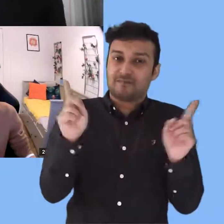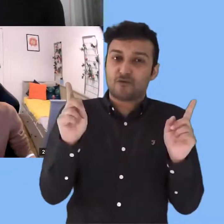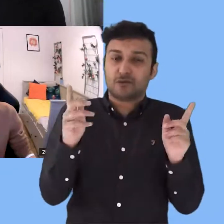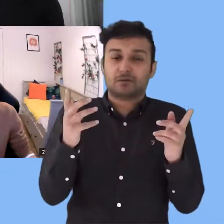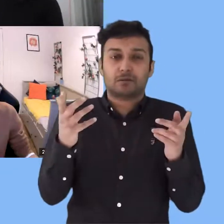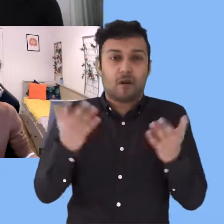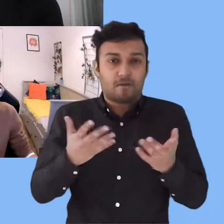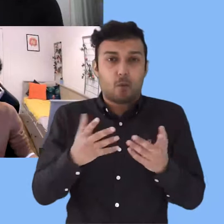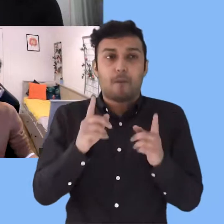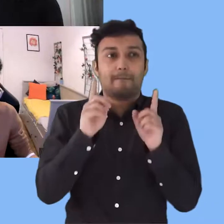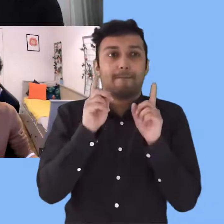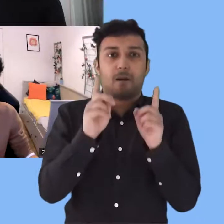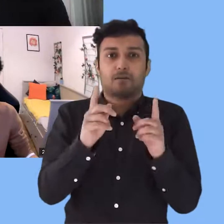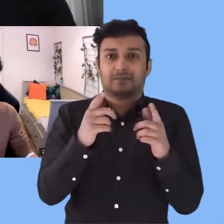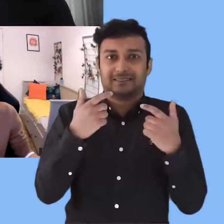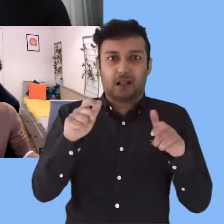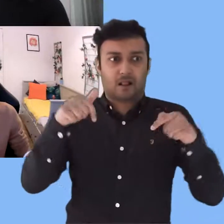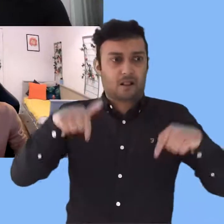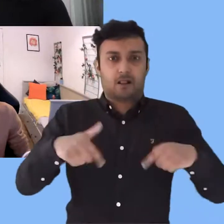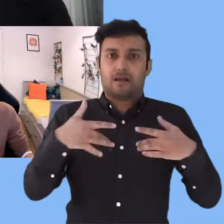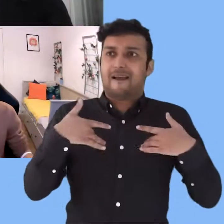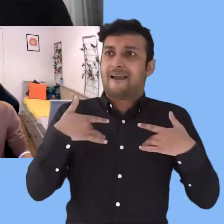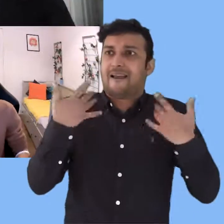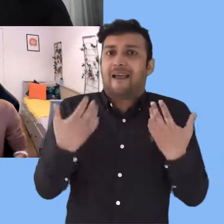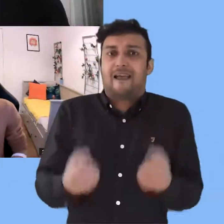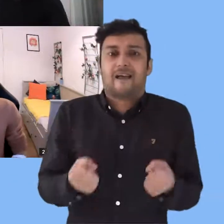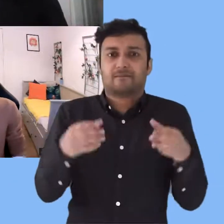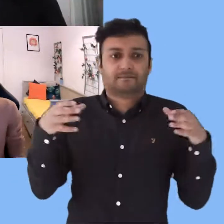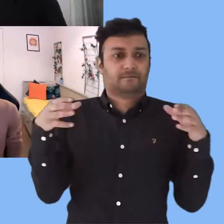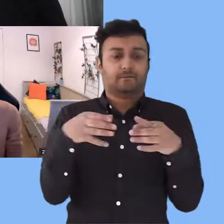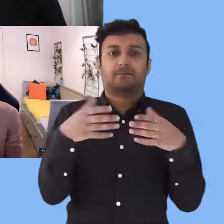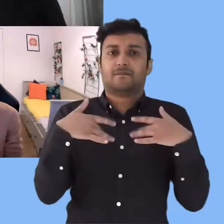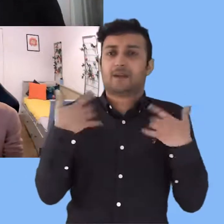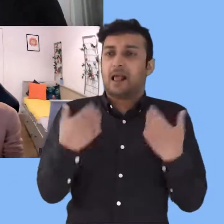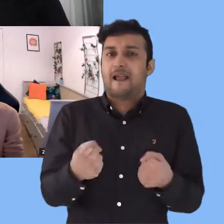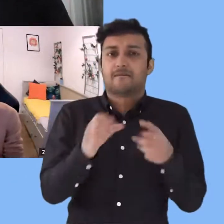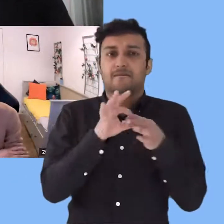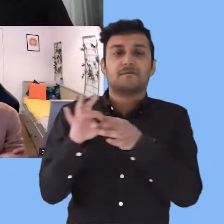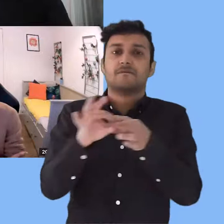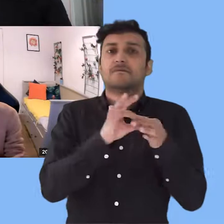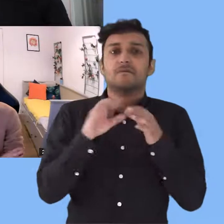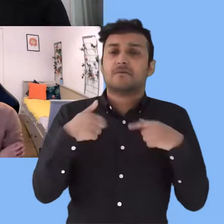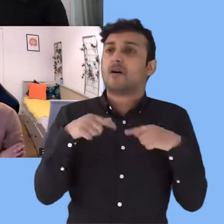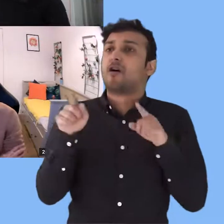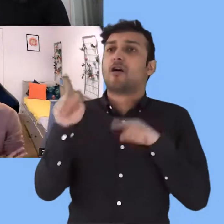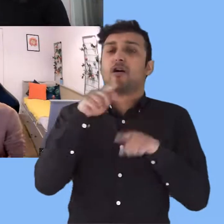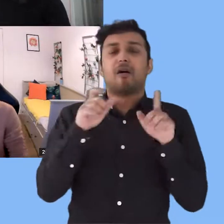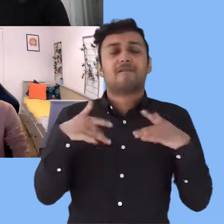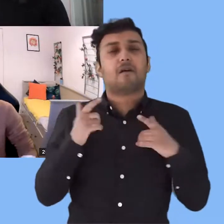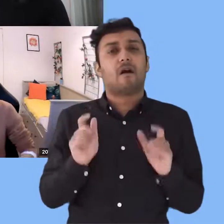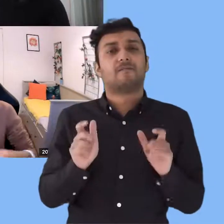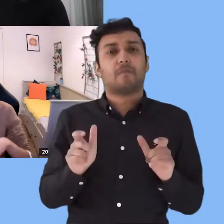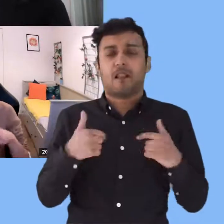feeling comfortable that I don't see in the early years, and I don't often experience in this virtual space that we're now